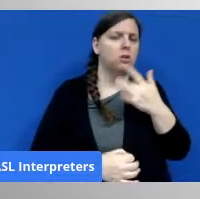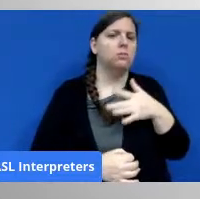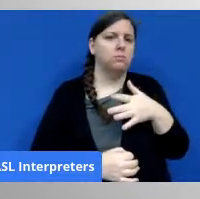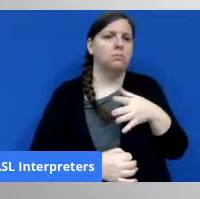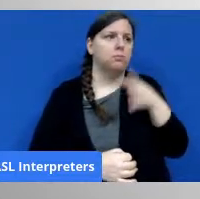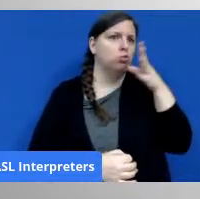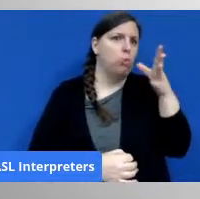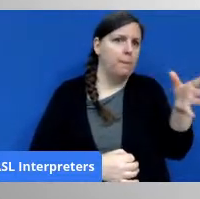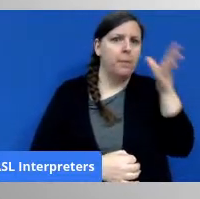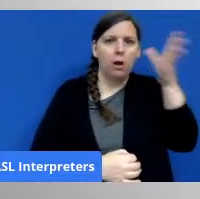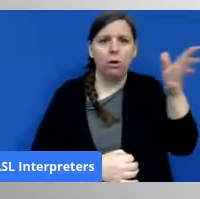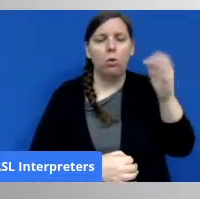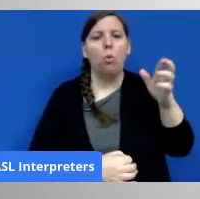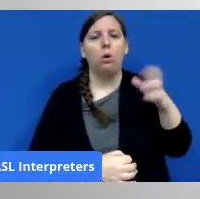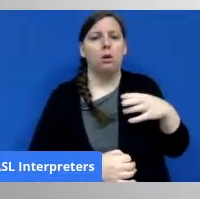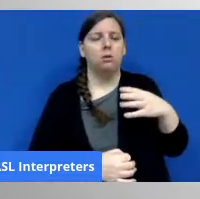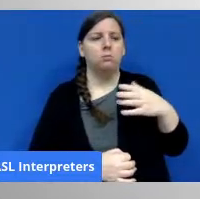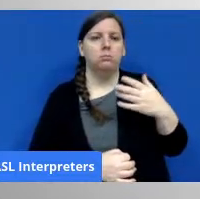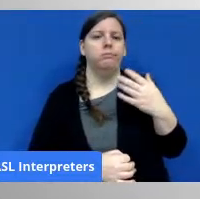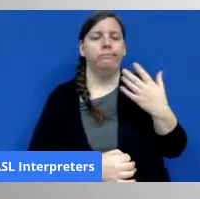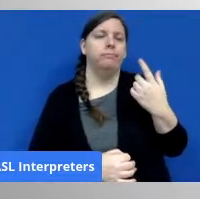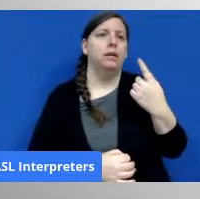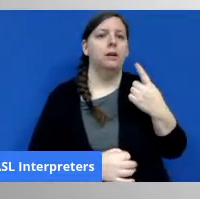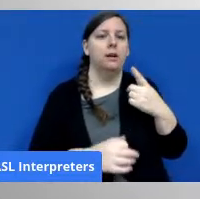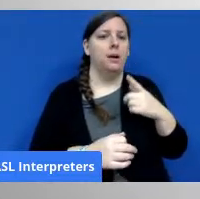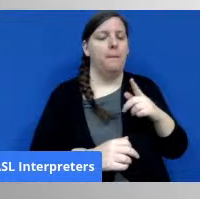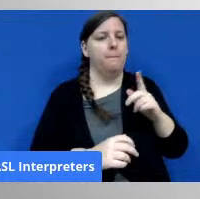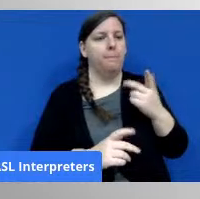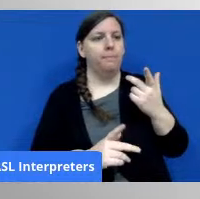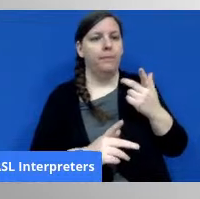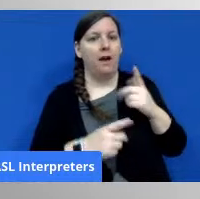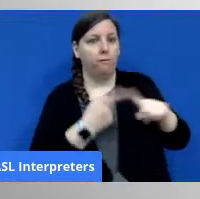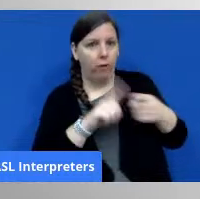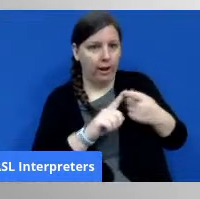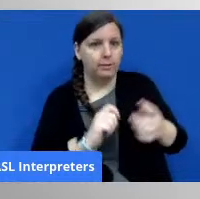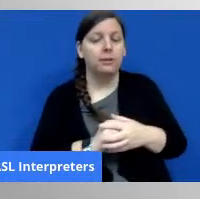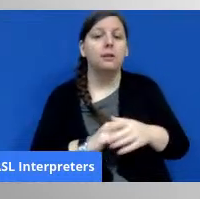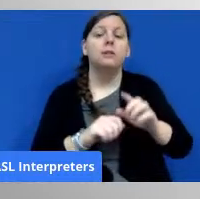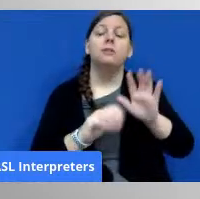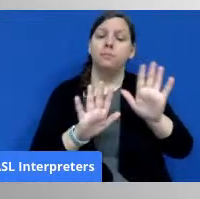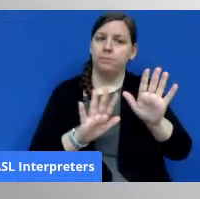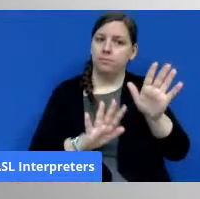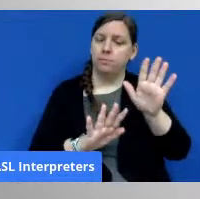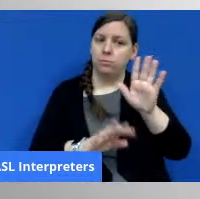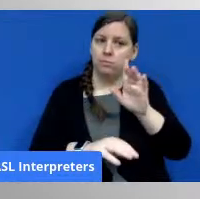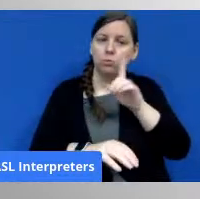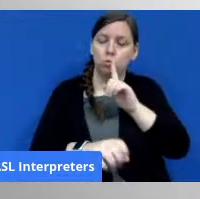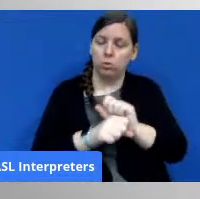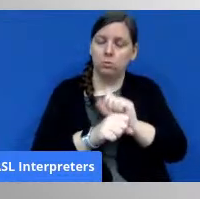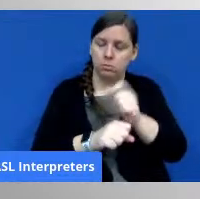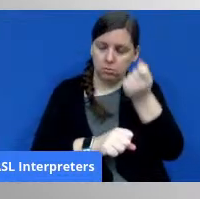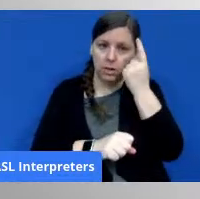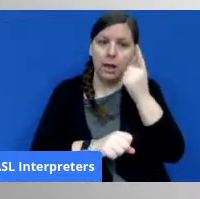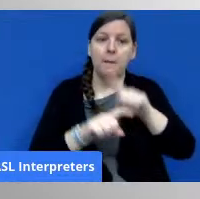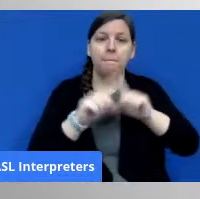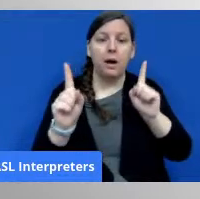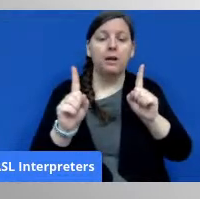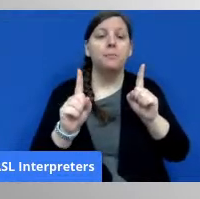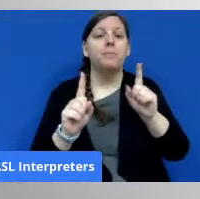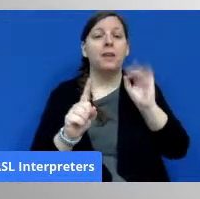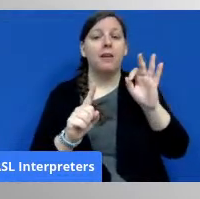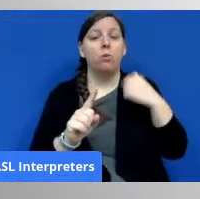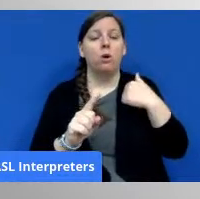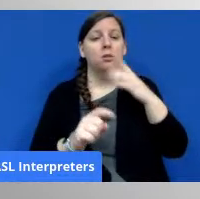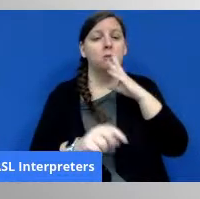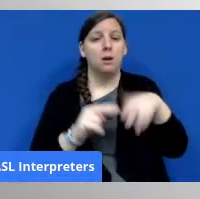when it comes to thinking about some of the challenges of informal child care, it becomes difficult sometimes whenever, for example, you